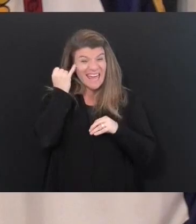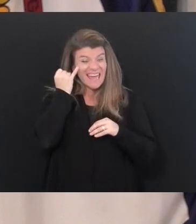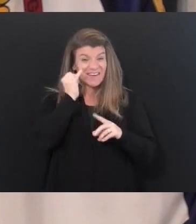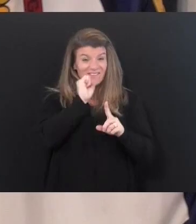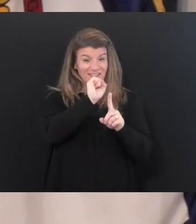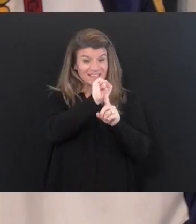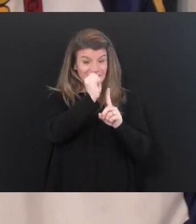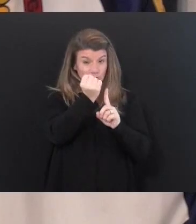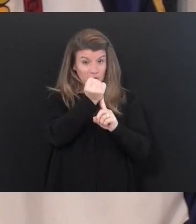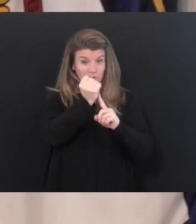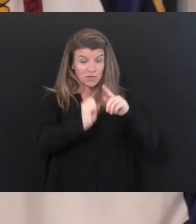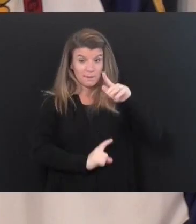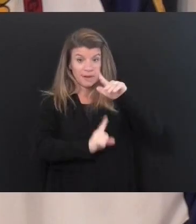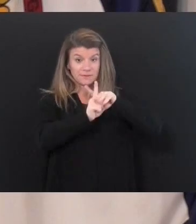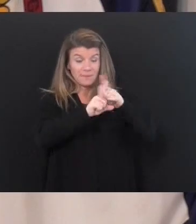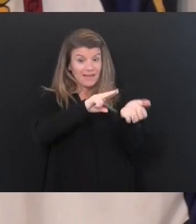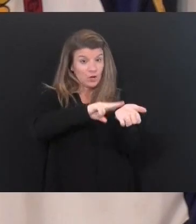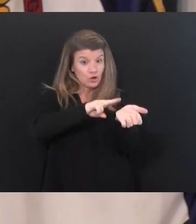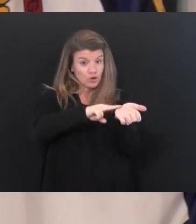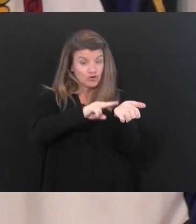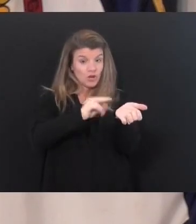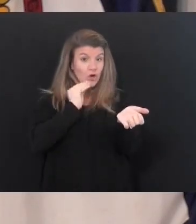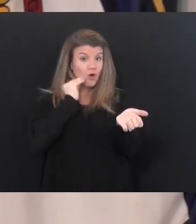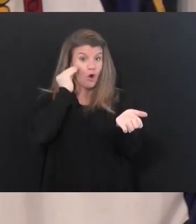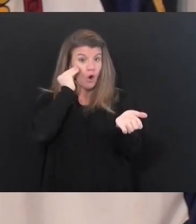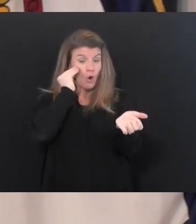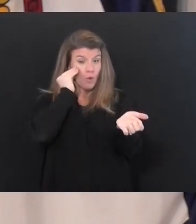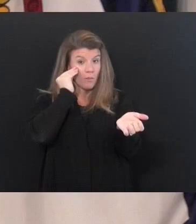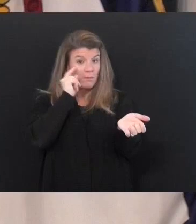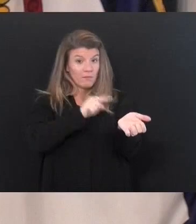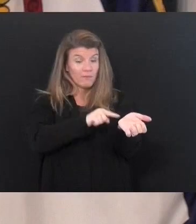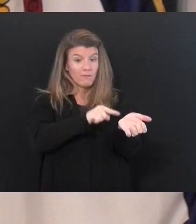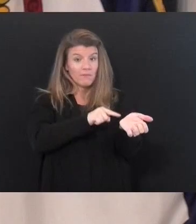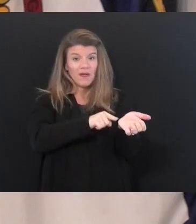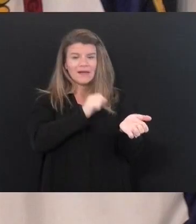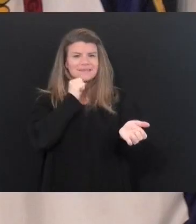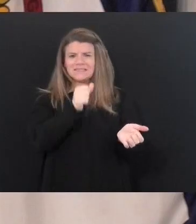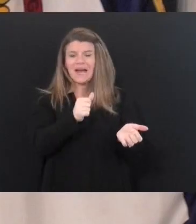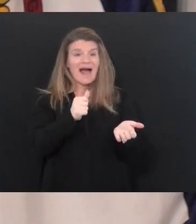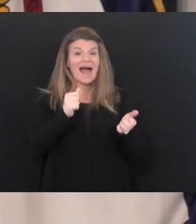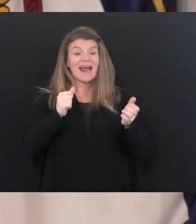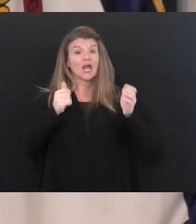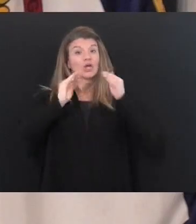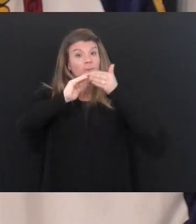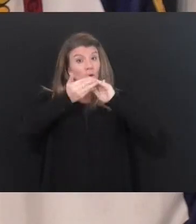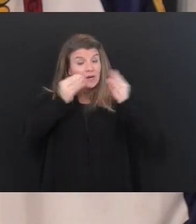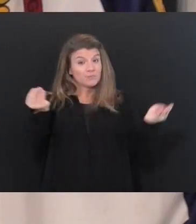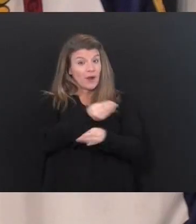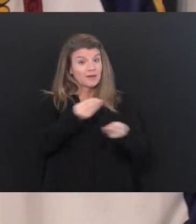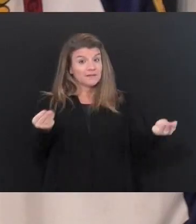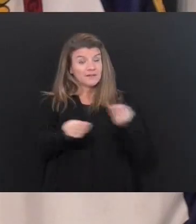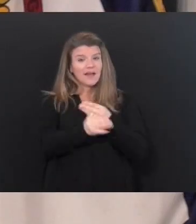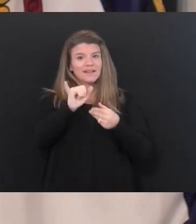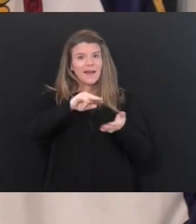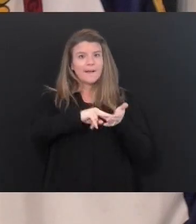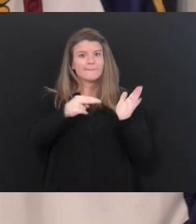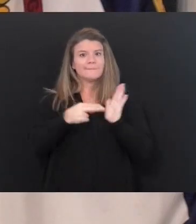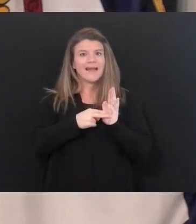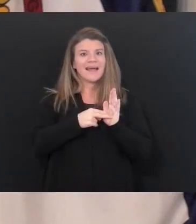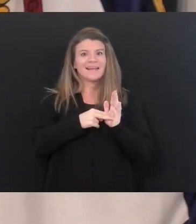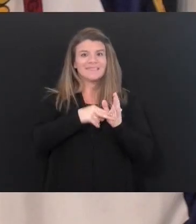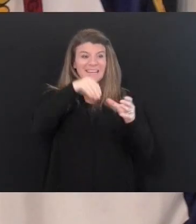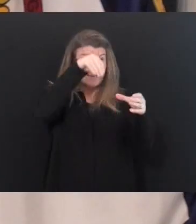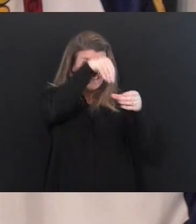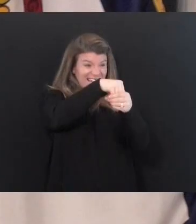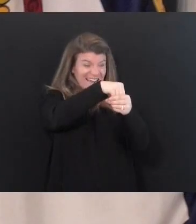in a nursing home and it was not community spread and it was confined